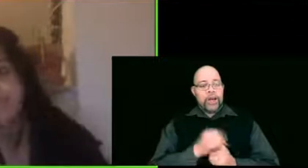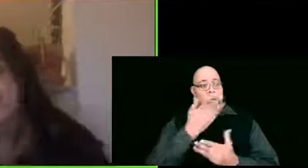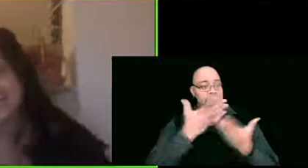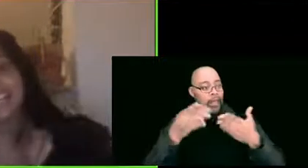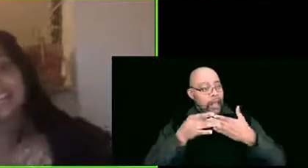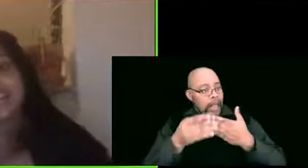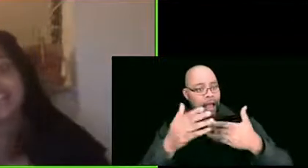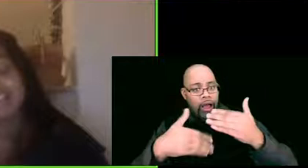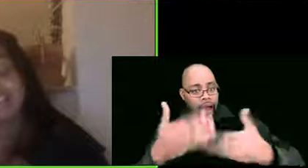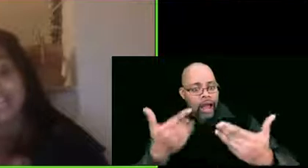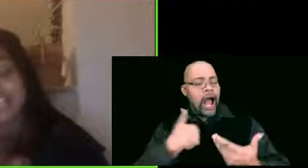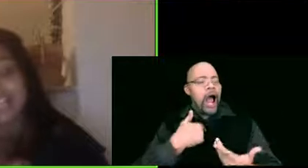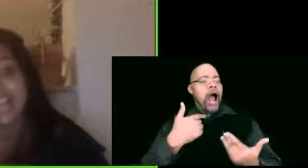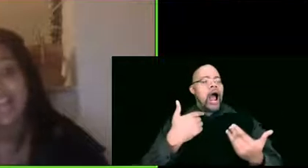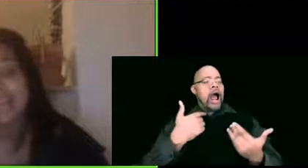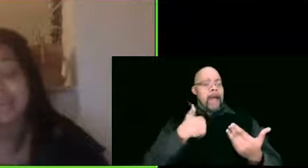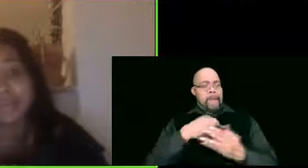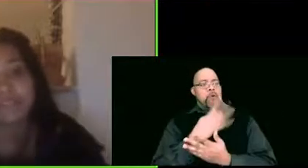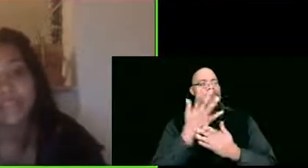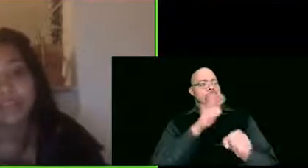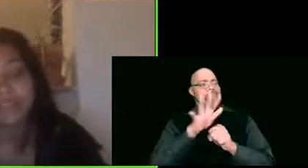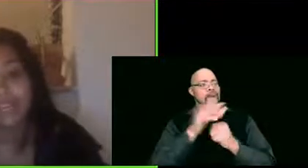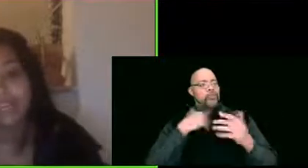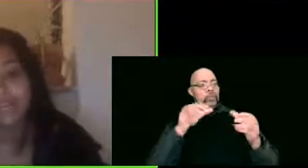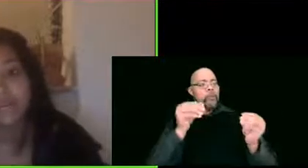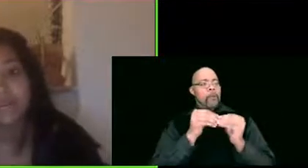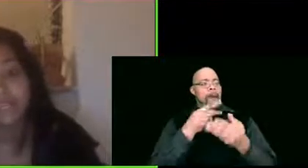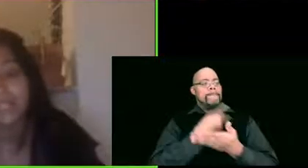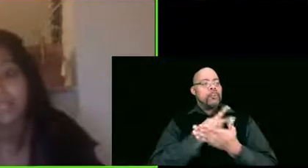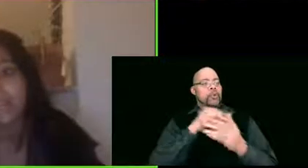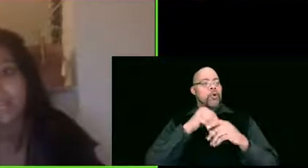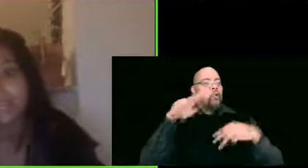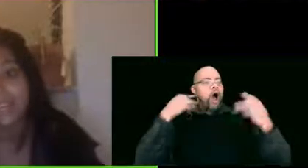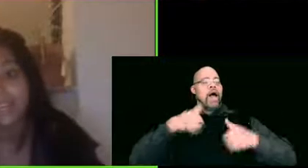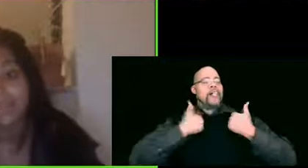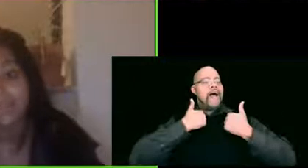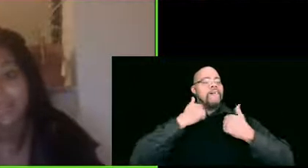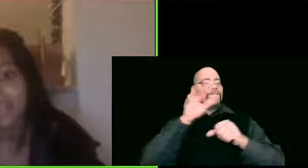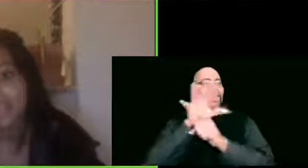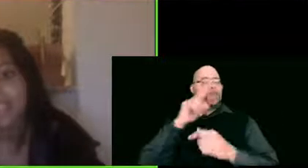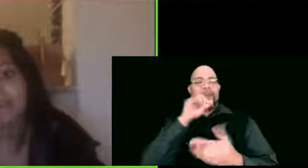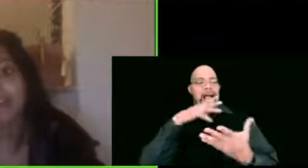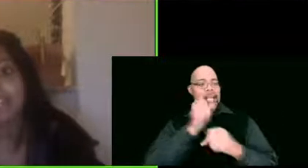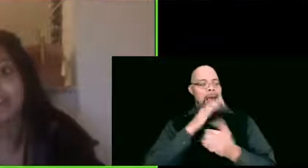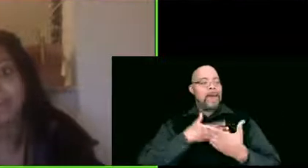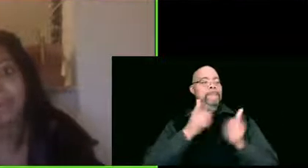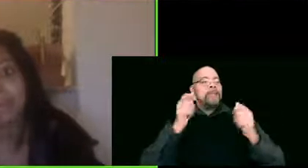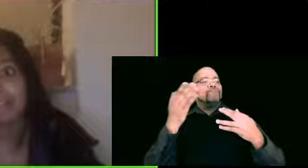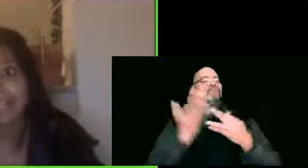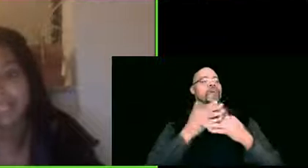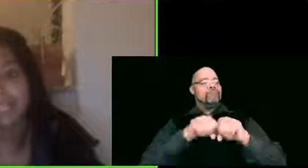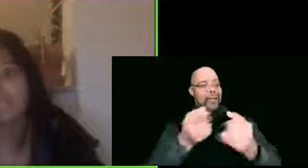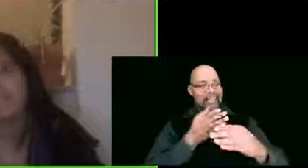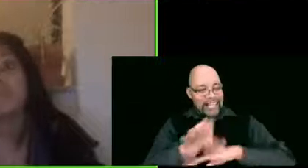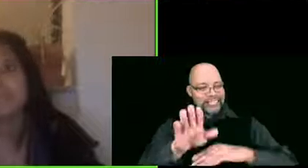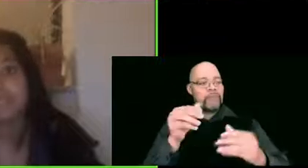And one thing led to another. And eventually I had built my portfolio enough that I could go and do a master's in wildlife filmmaking. And that's how I really got my bigger